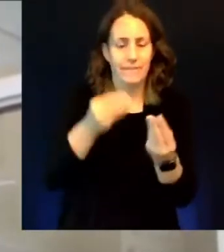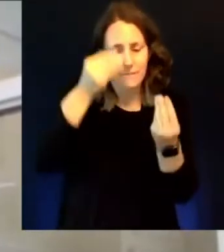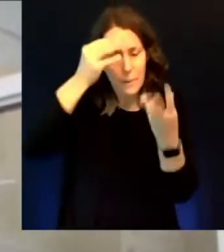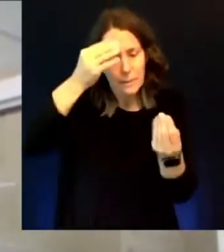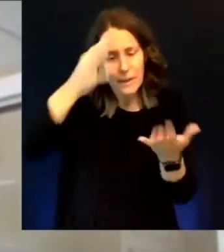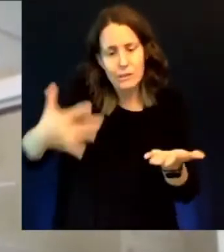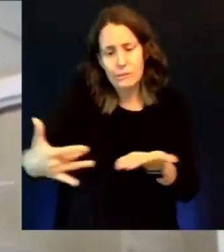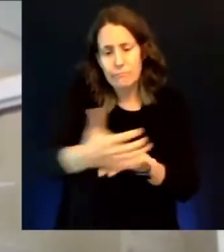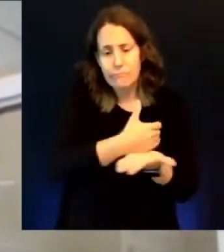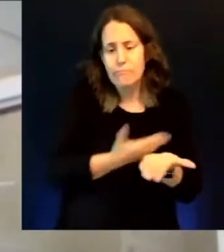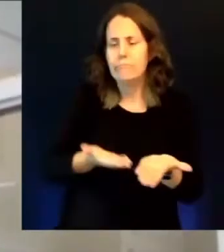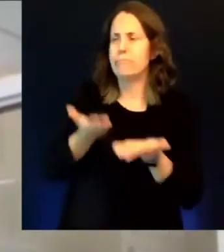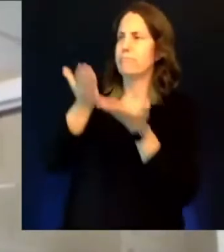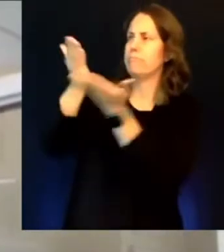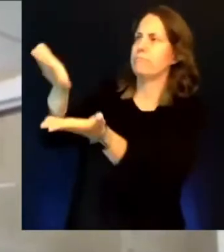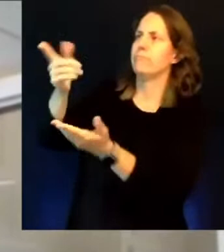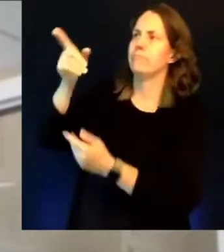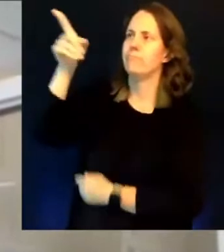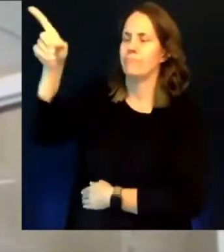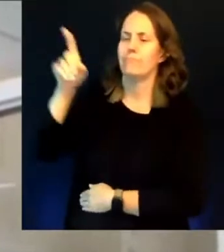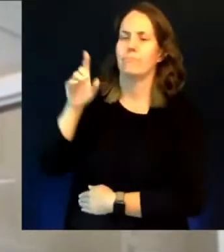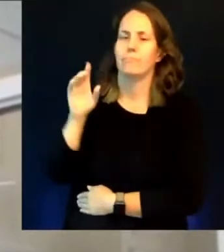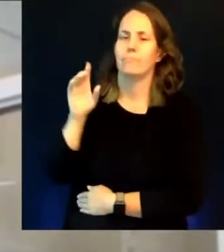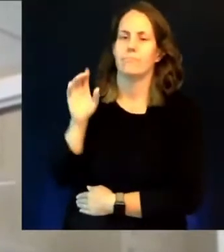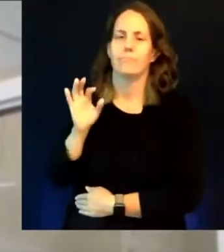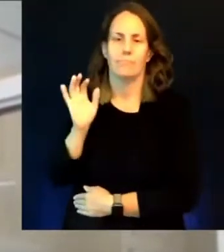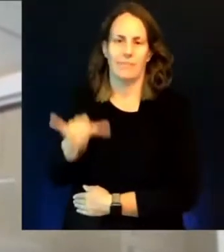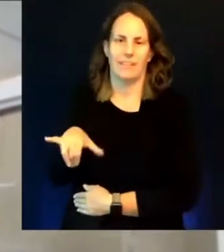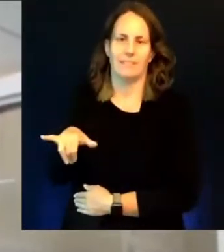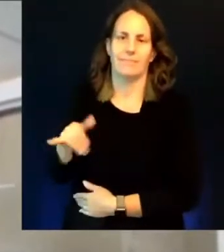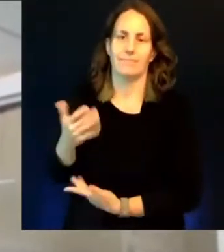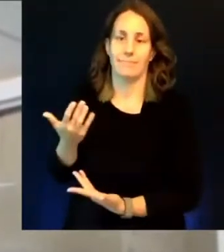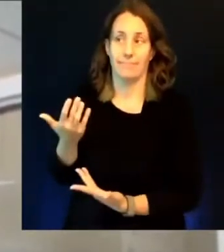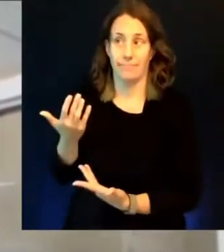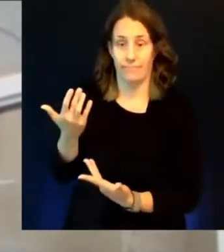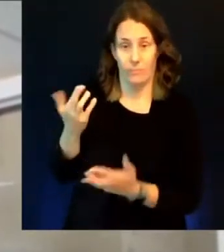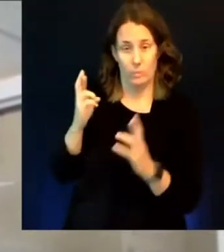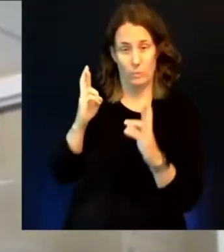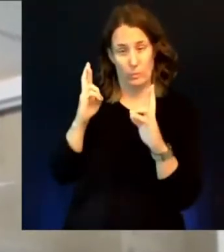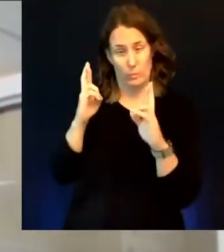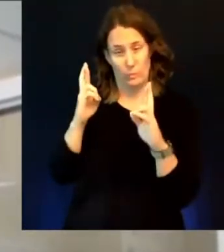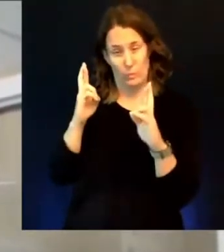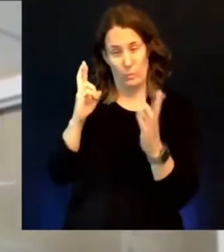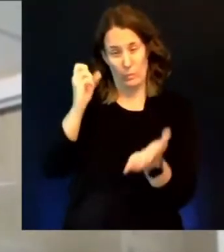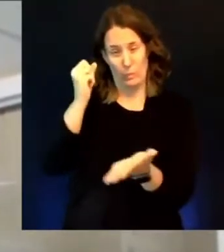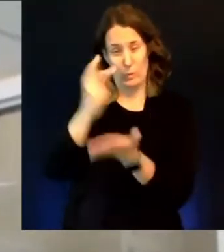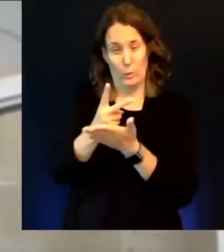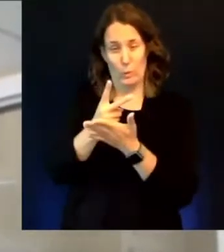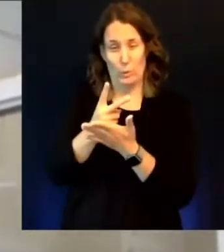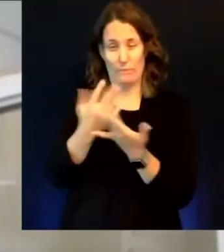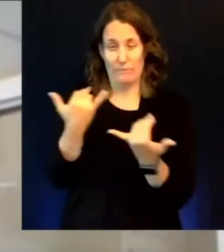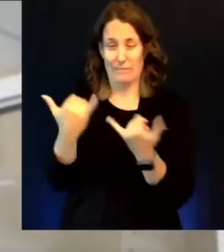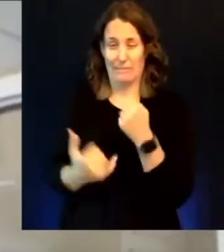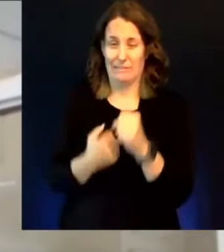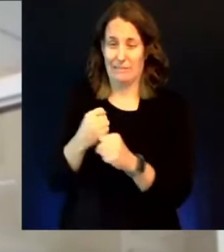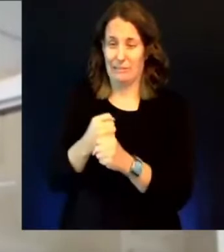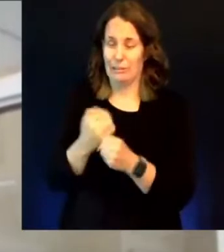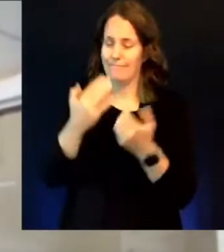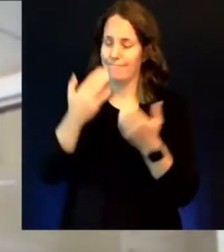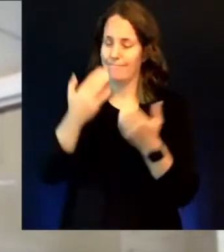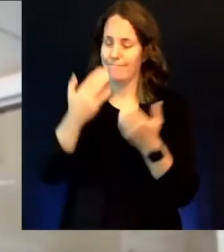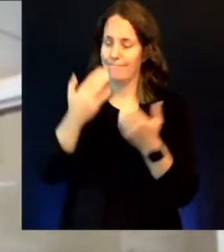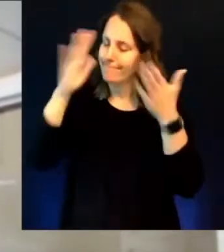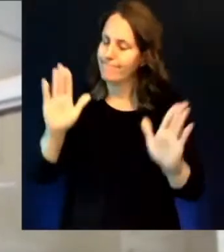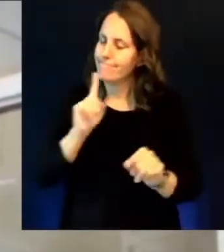it would still happen this year, but we can't count on that. So we don't have a firm date on when we would expect that. As to what